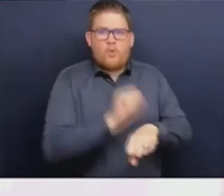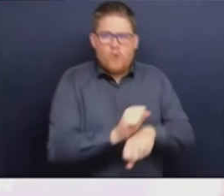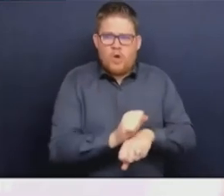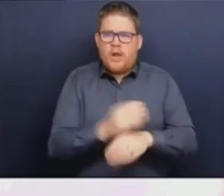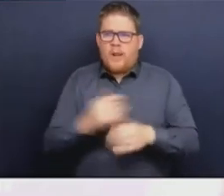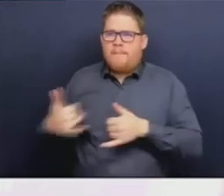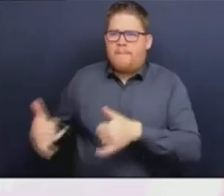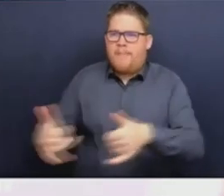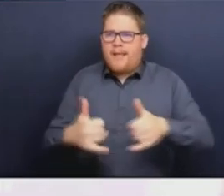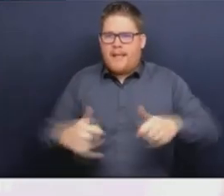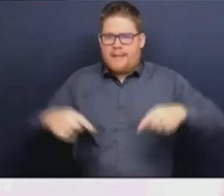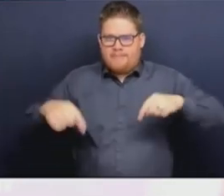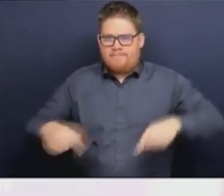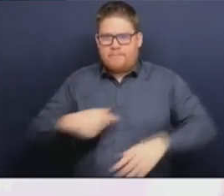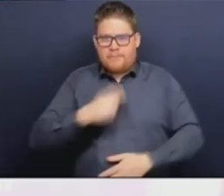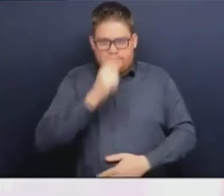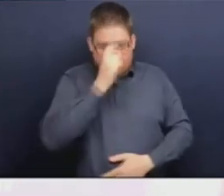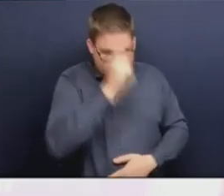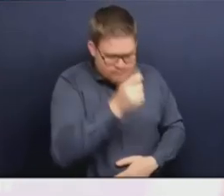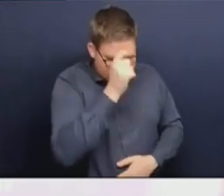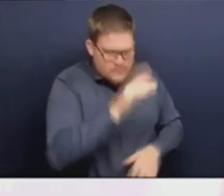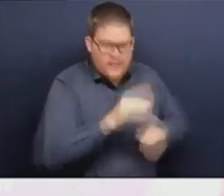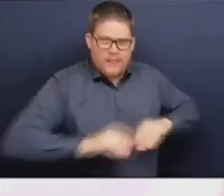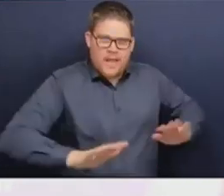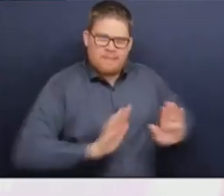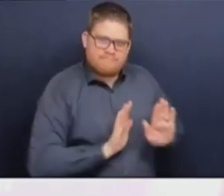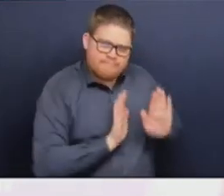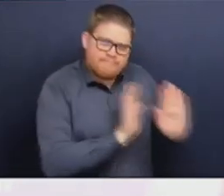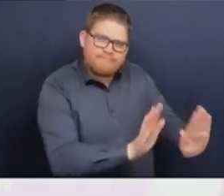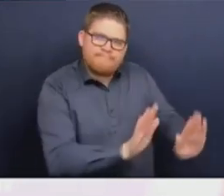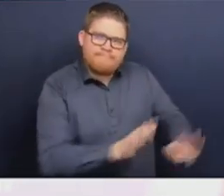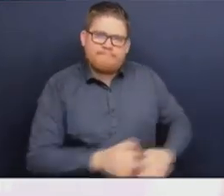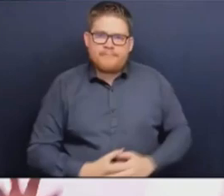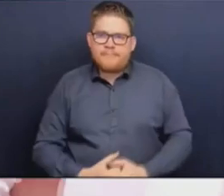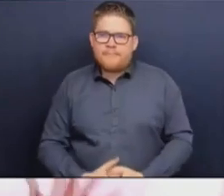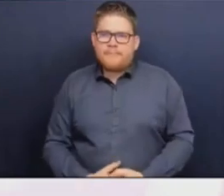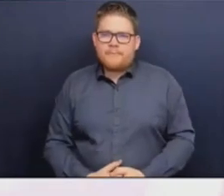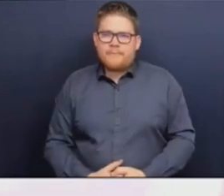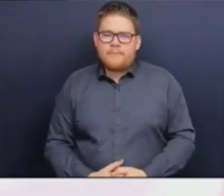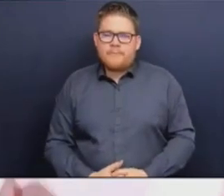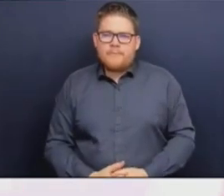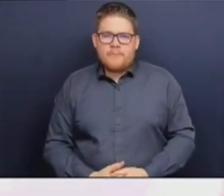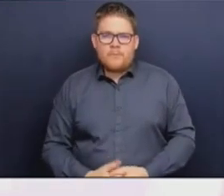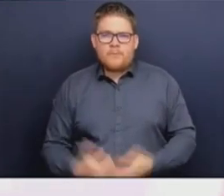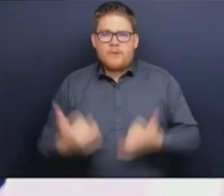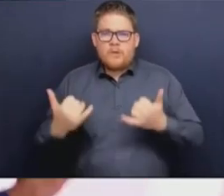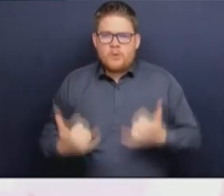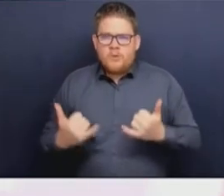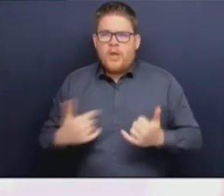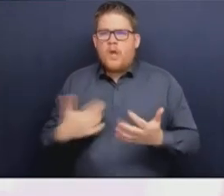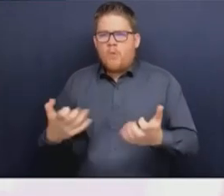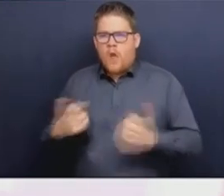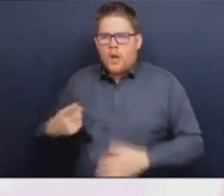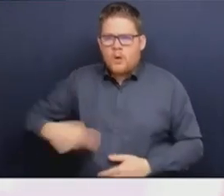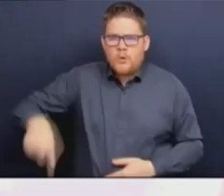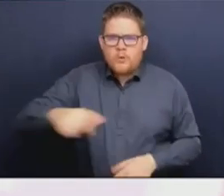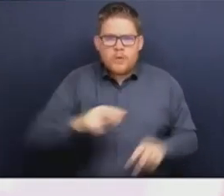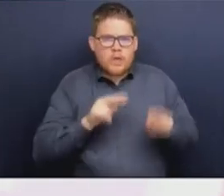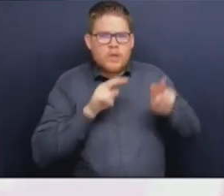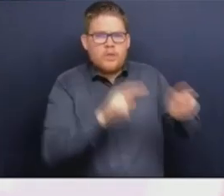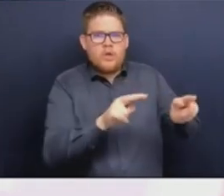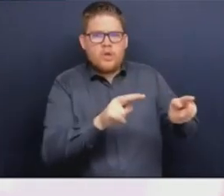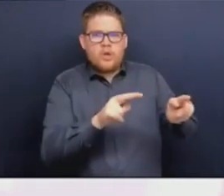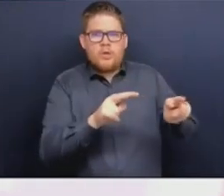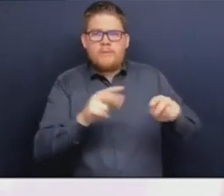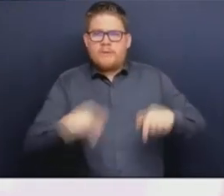at where this is going to be tabled, I want you to take a look at this hall and the Hall of Honor Heroes,